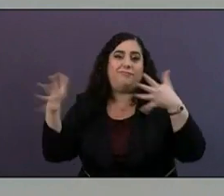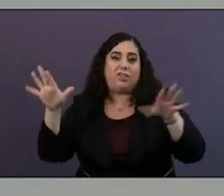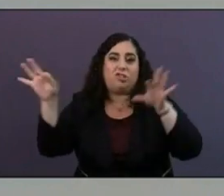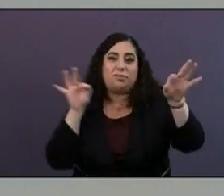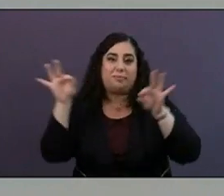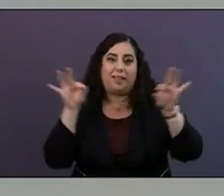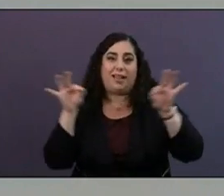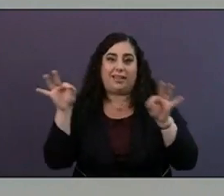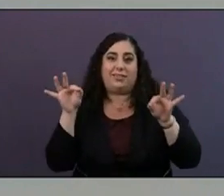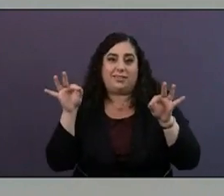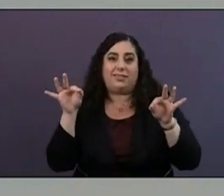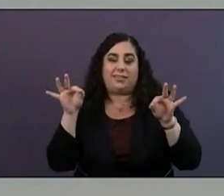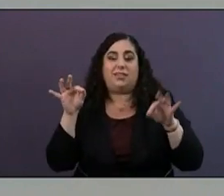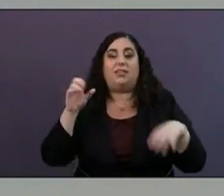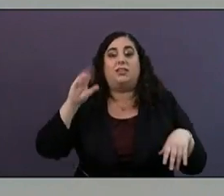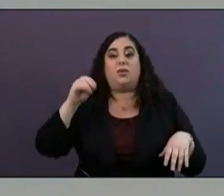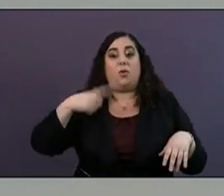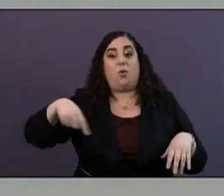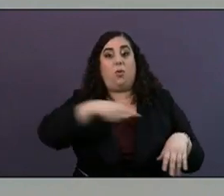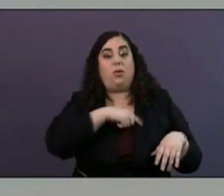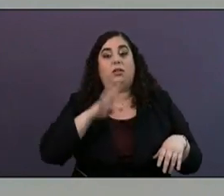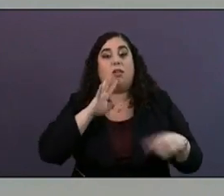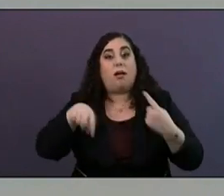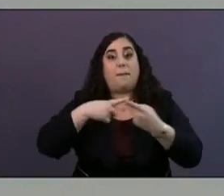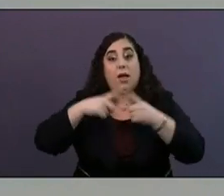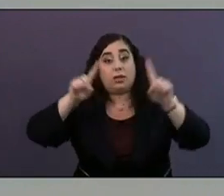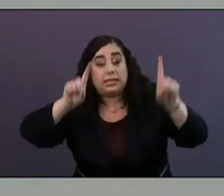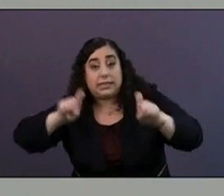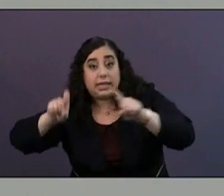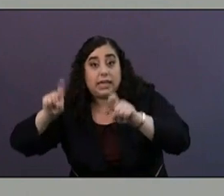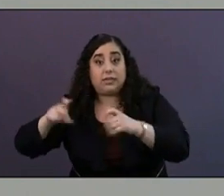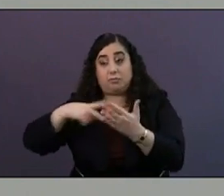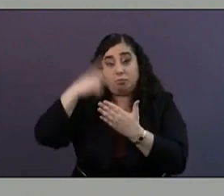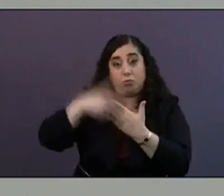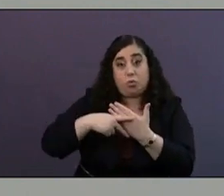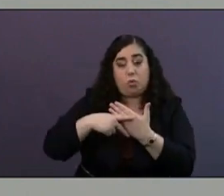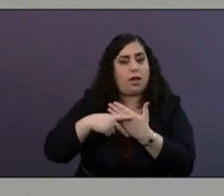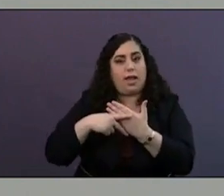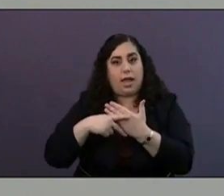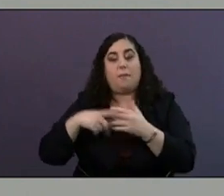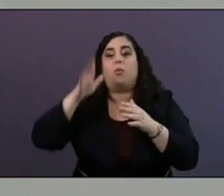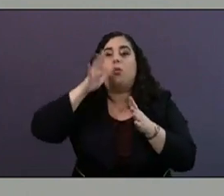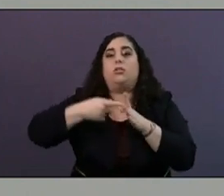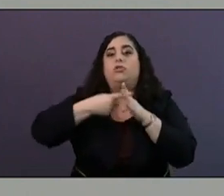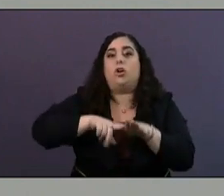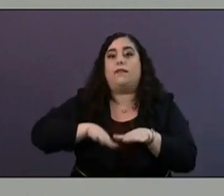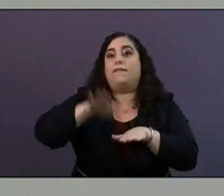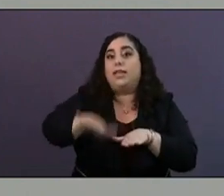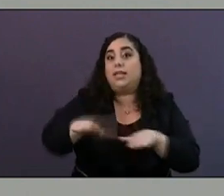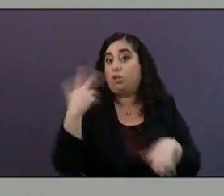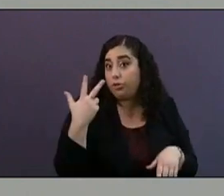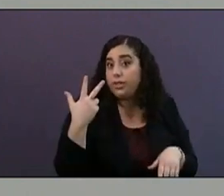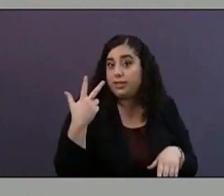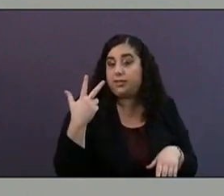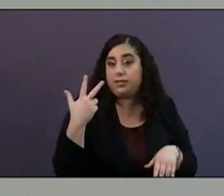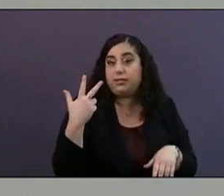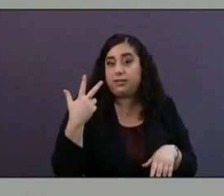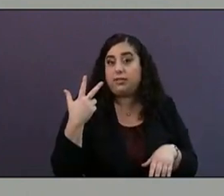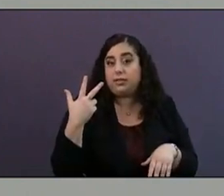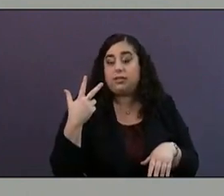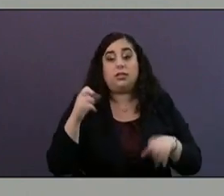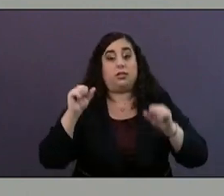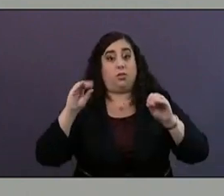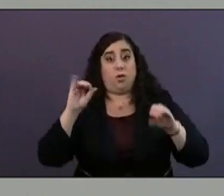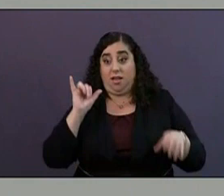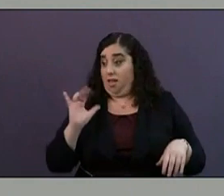about really, it inches into stage 3. So we're stretching it. It's a very aggressive